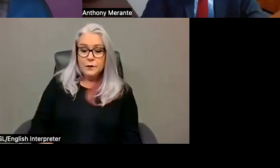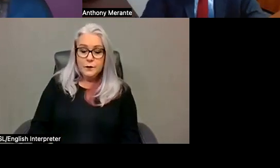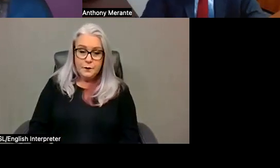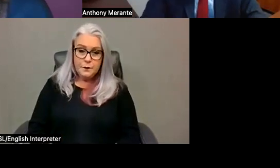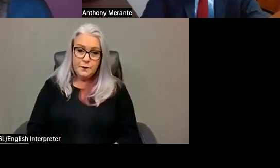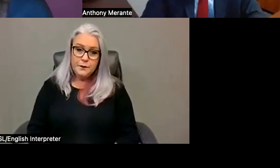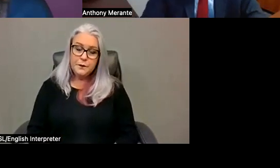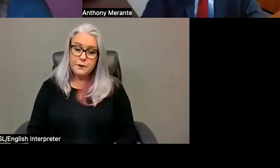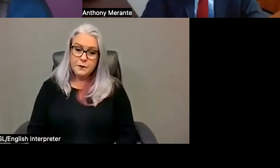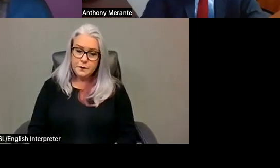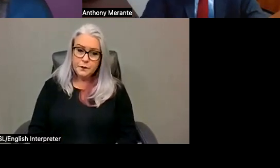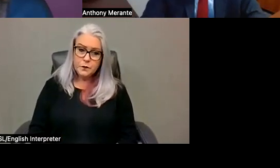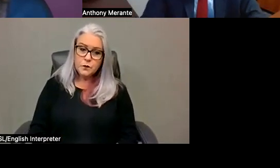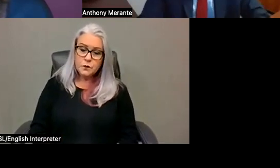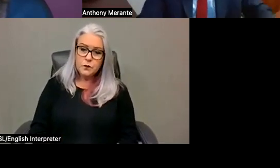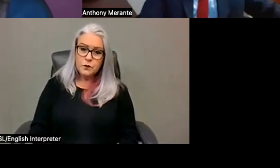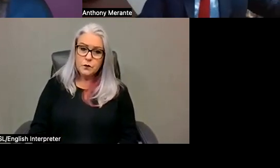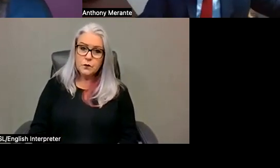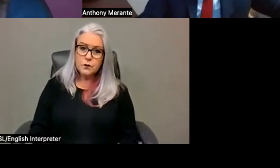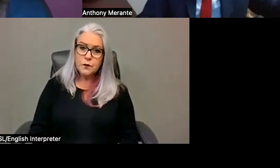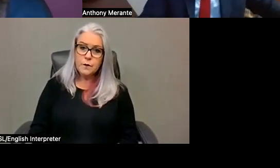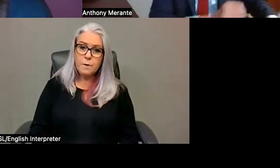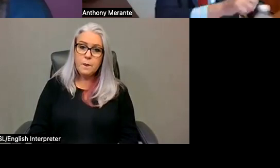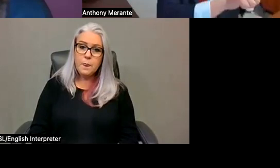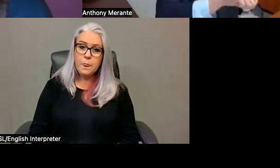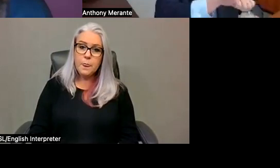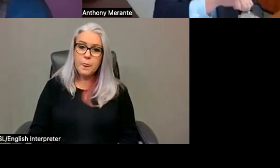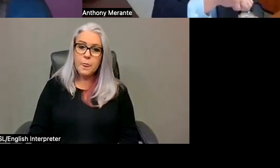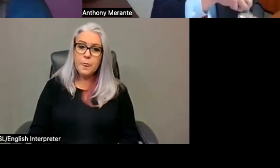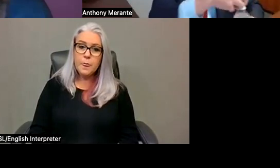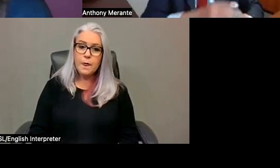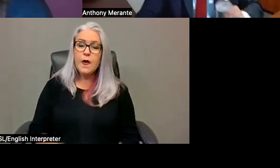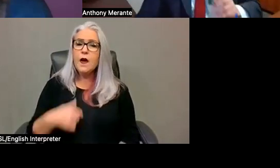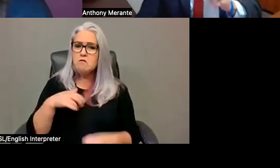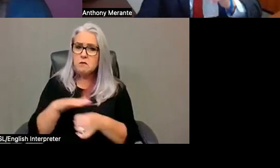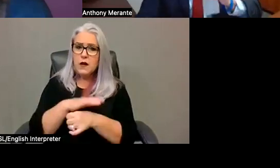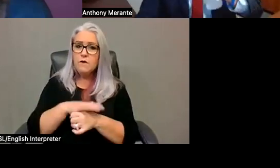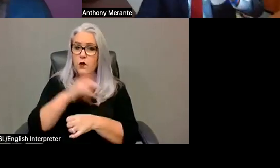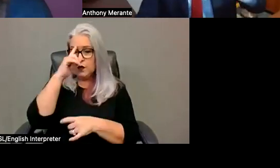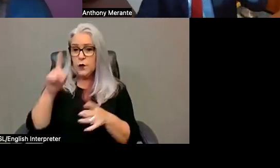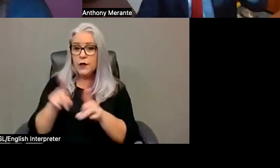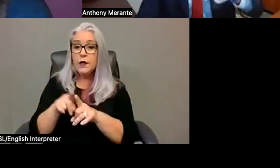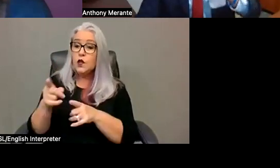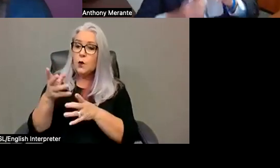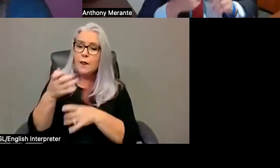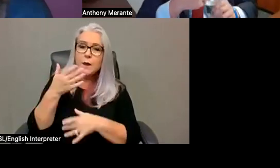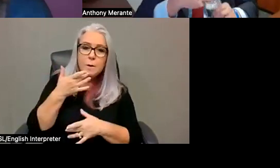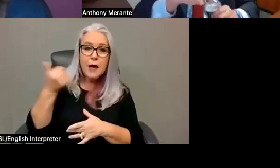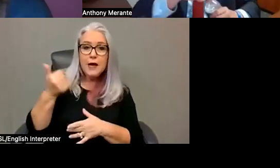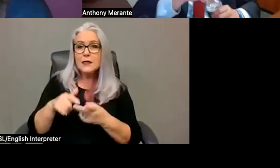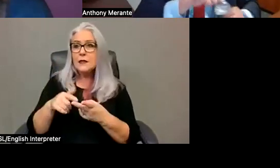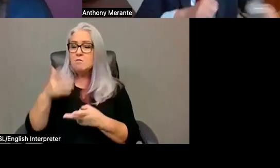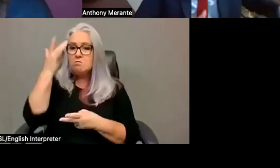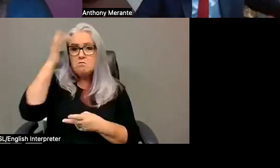totally agree with with my opponent when he says that you want to make sure, right, that you have the best and the brightest in